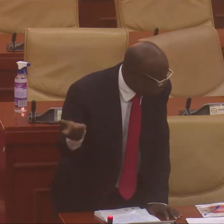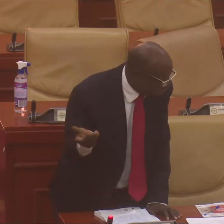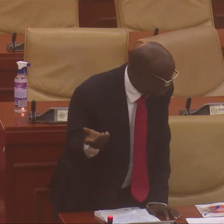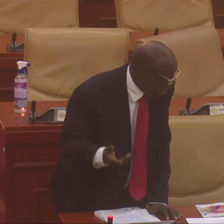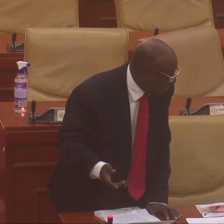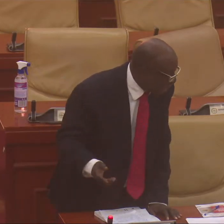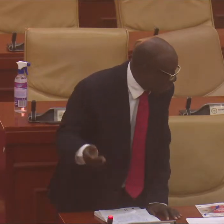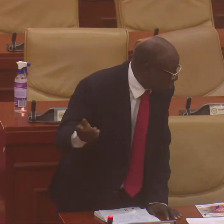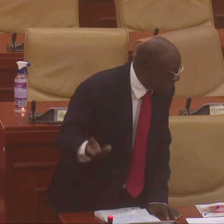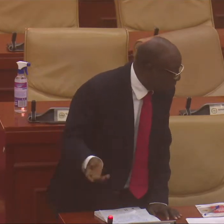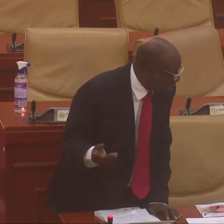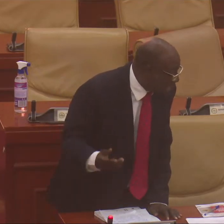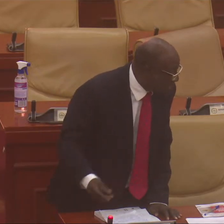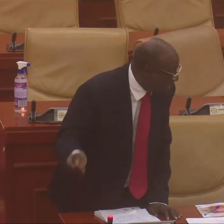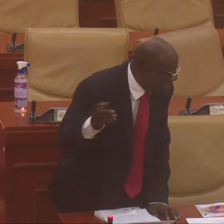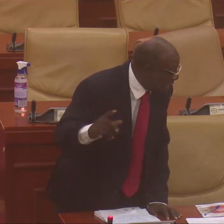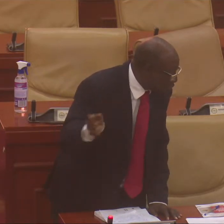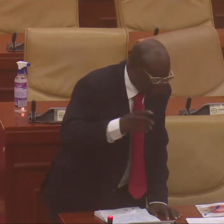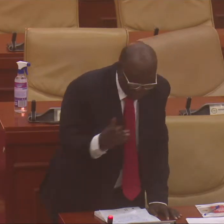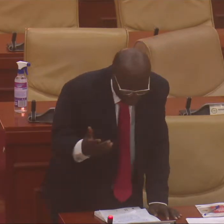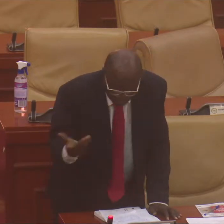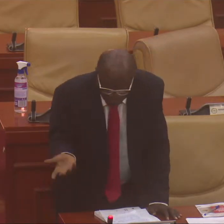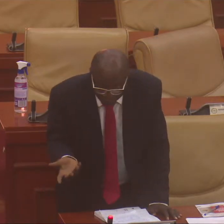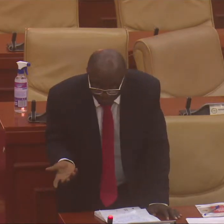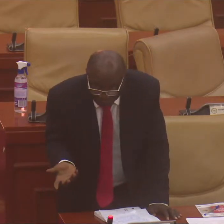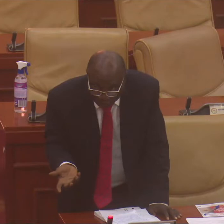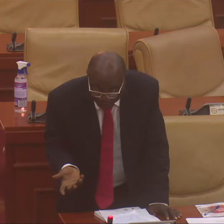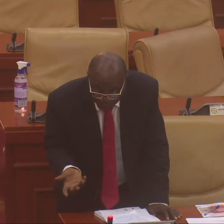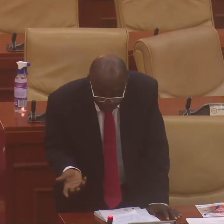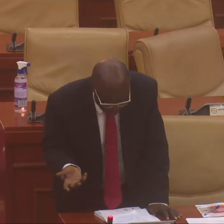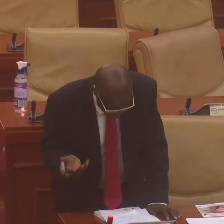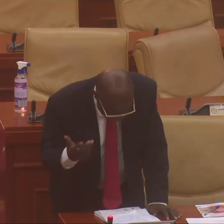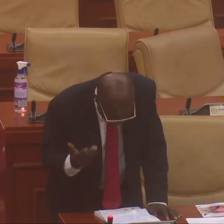free, and then you turn around in a year to say we should pay for it.